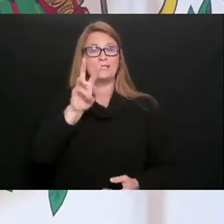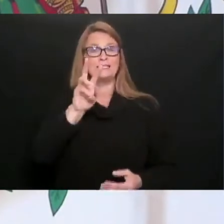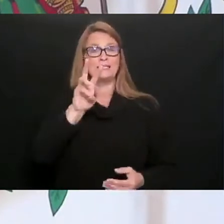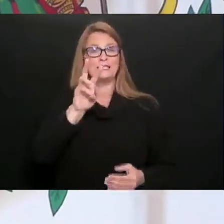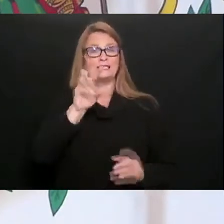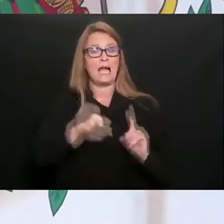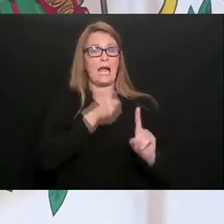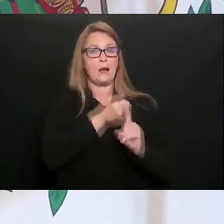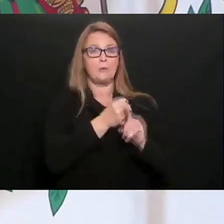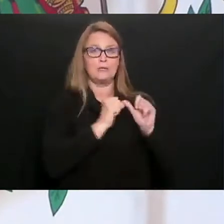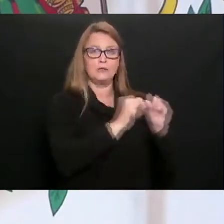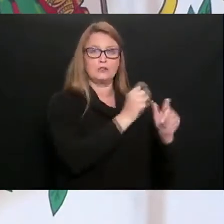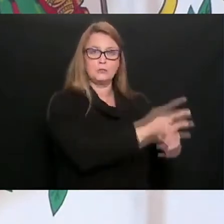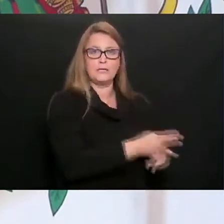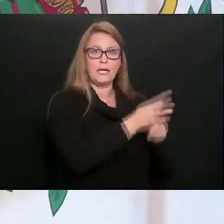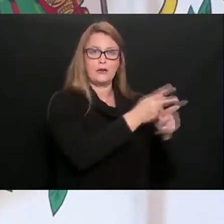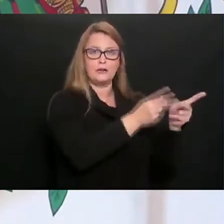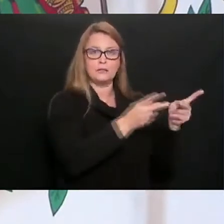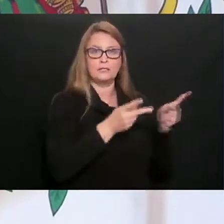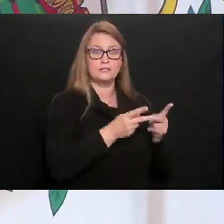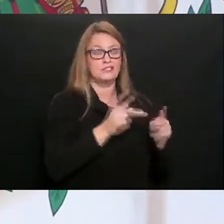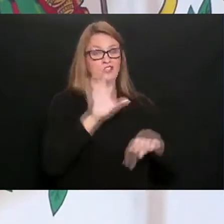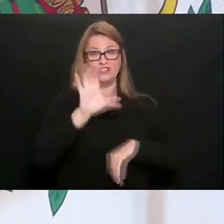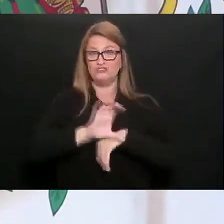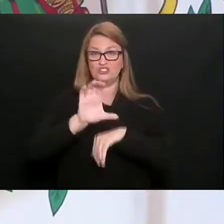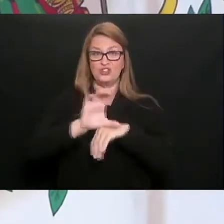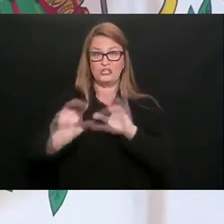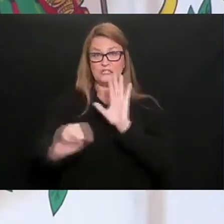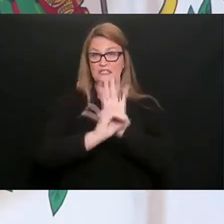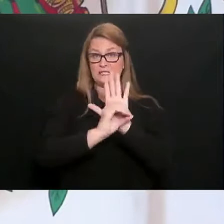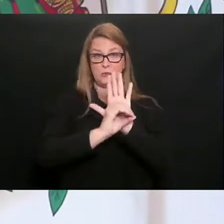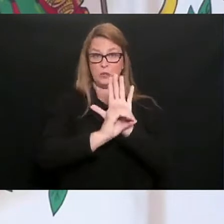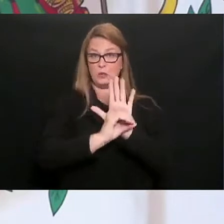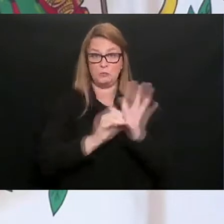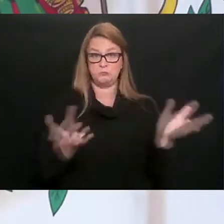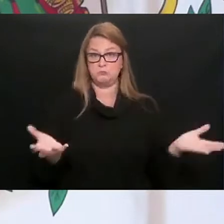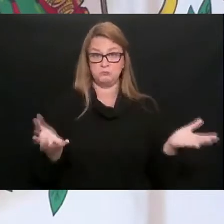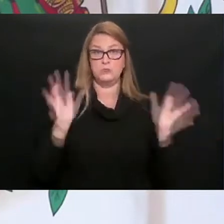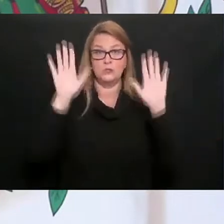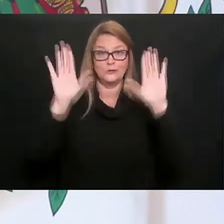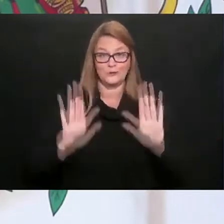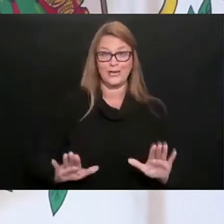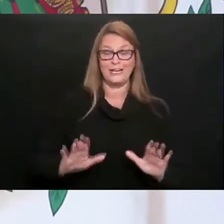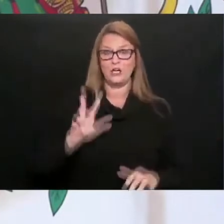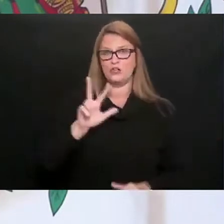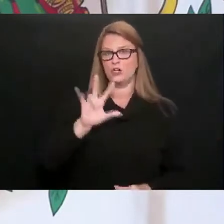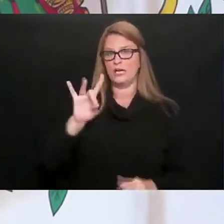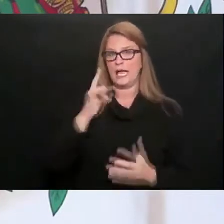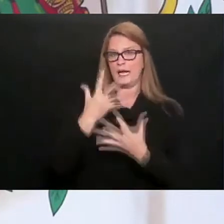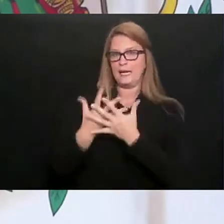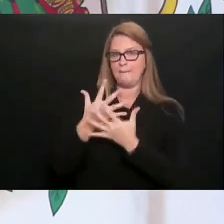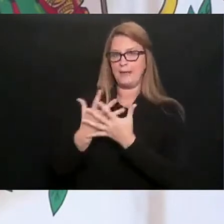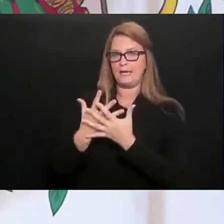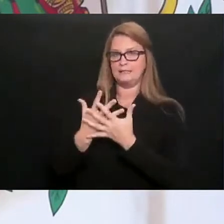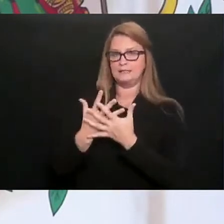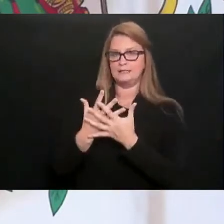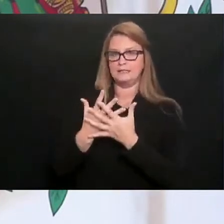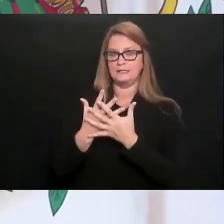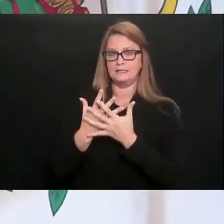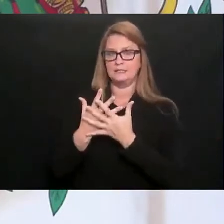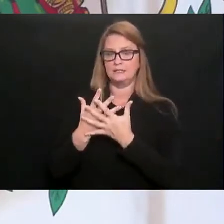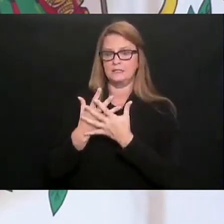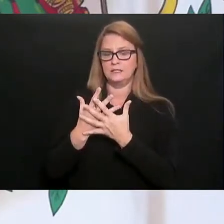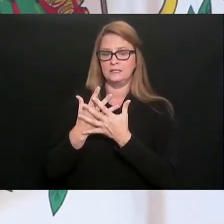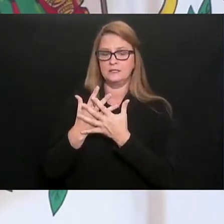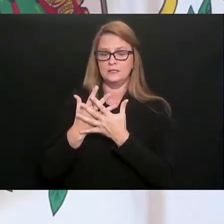long-term care facilities. We have none in our church communities. That's great. We have 38 inmates with COVID or